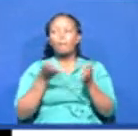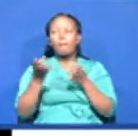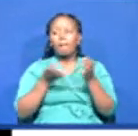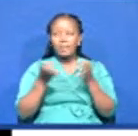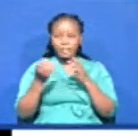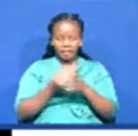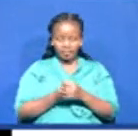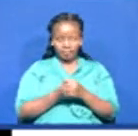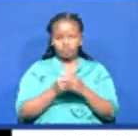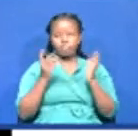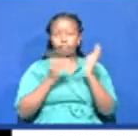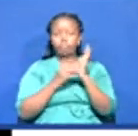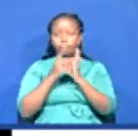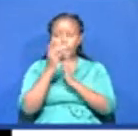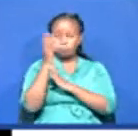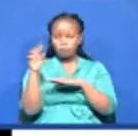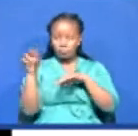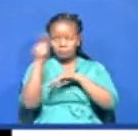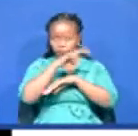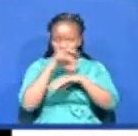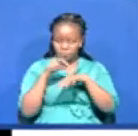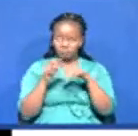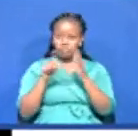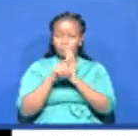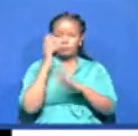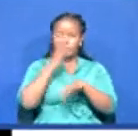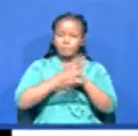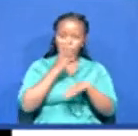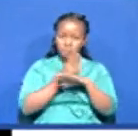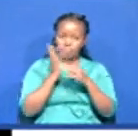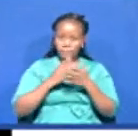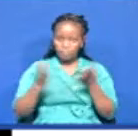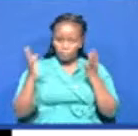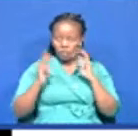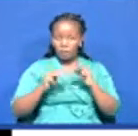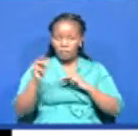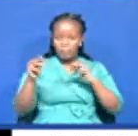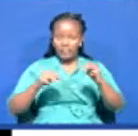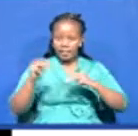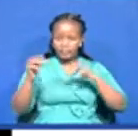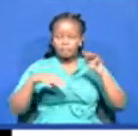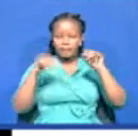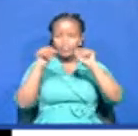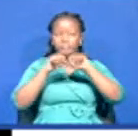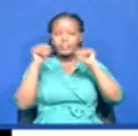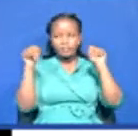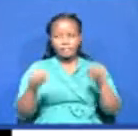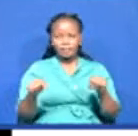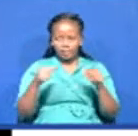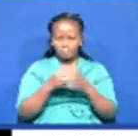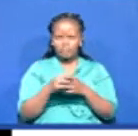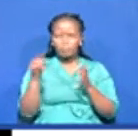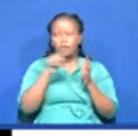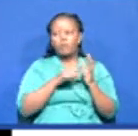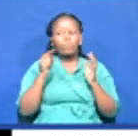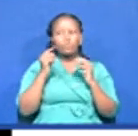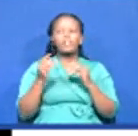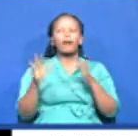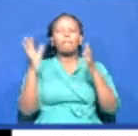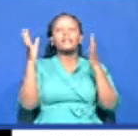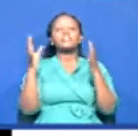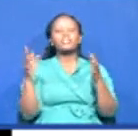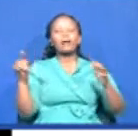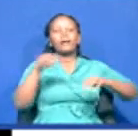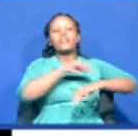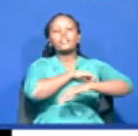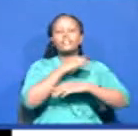National Observatory, and the Anti-Counterfeit Integrated Management System. We appreciate our chief guest, Mr. Wanyama